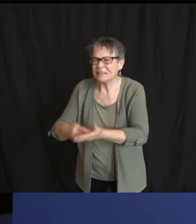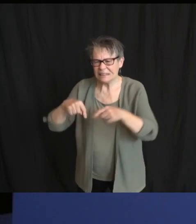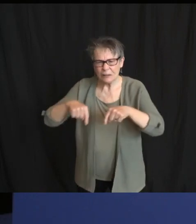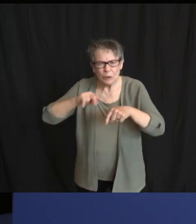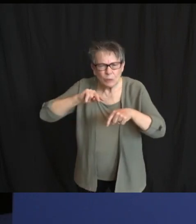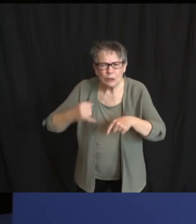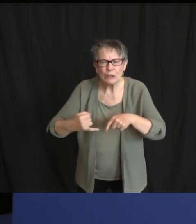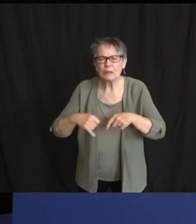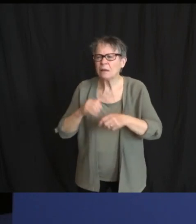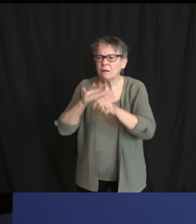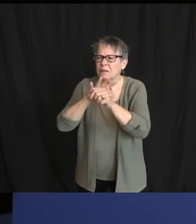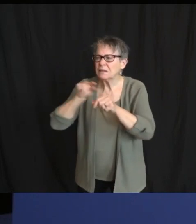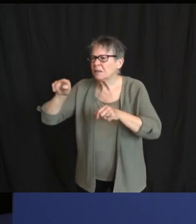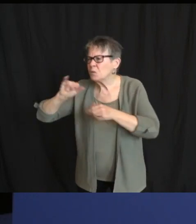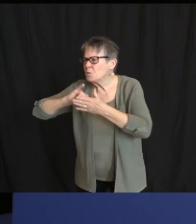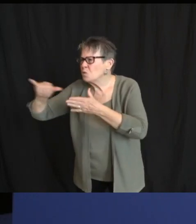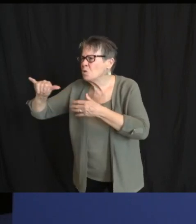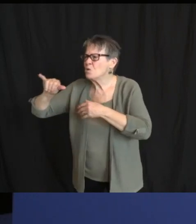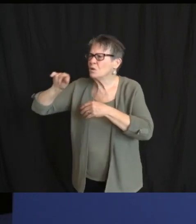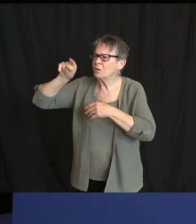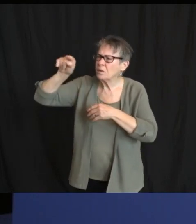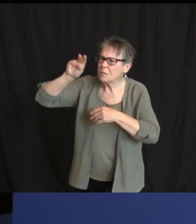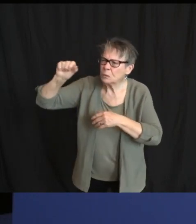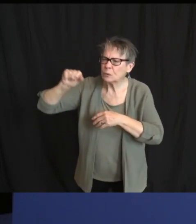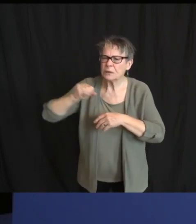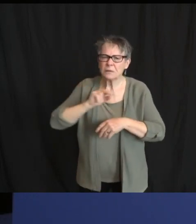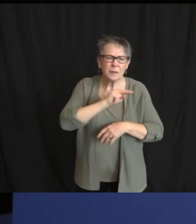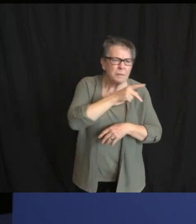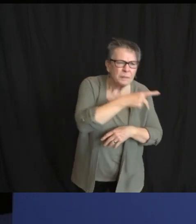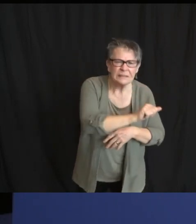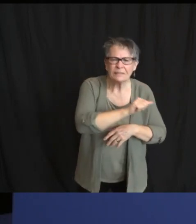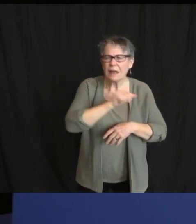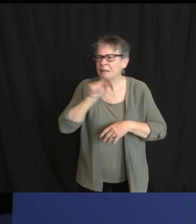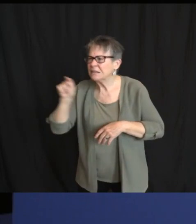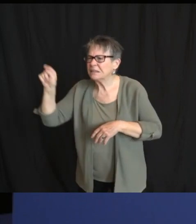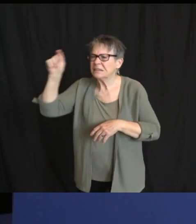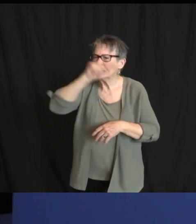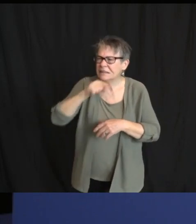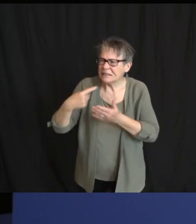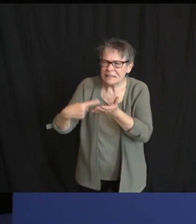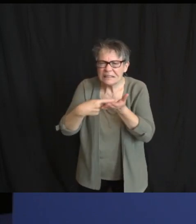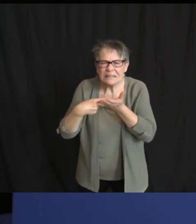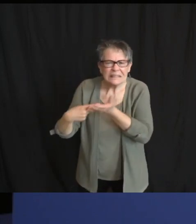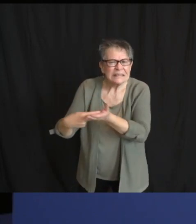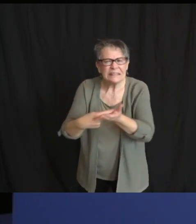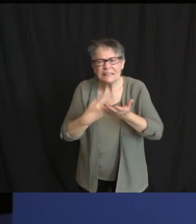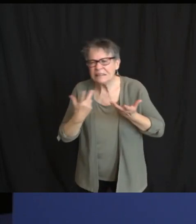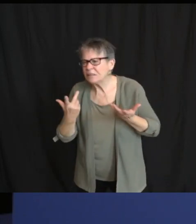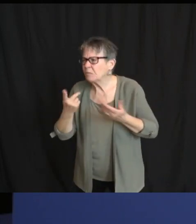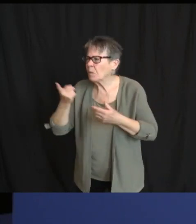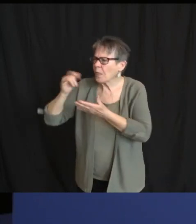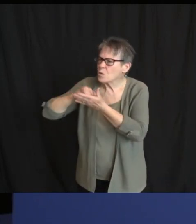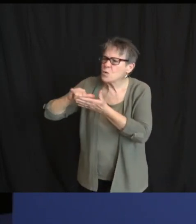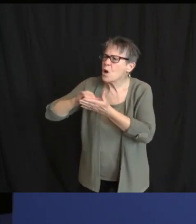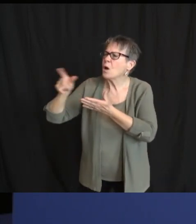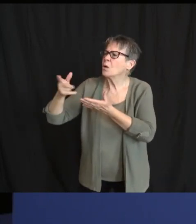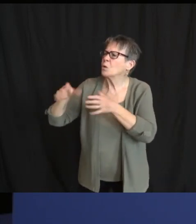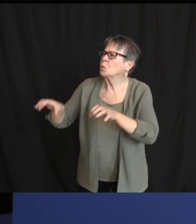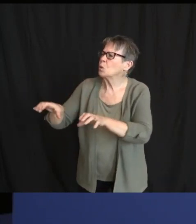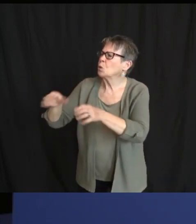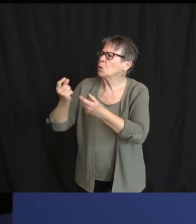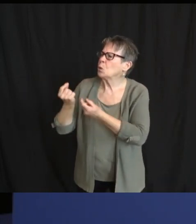surveys, similar to what New York is doing, similar to what there's certain target areas that CDC, in conjunction